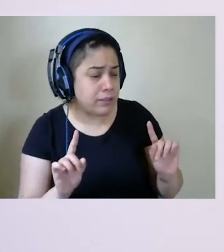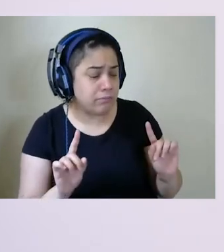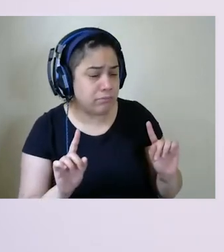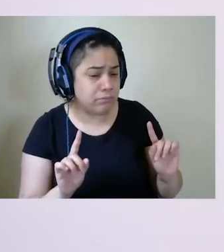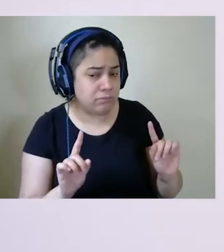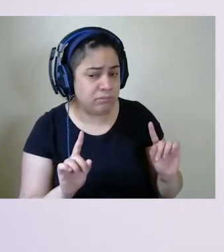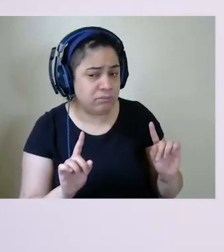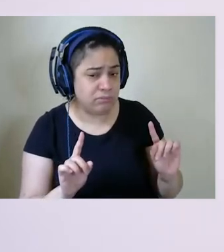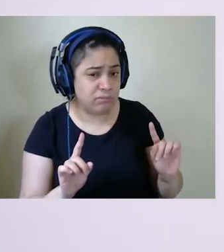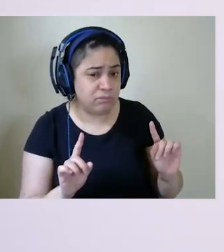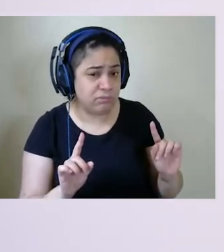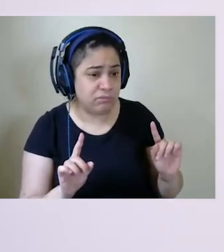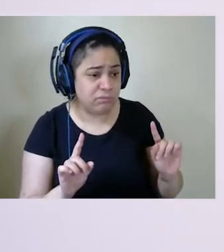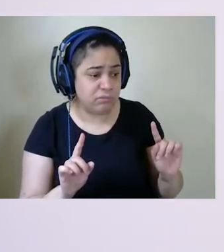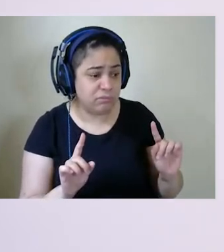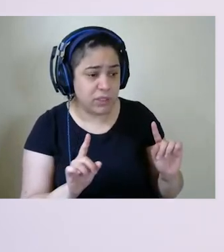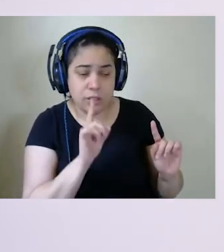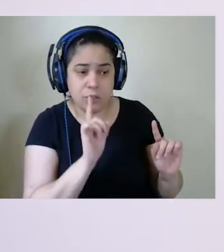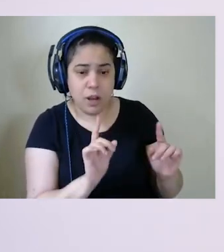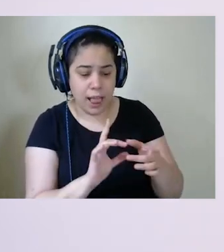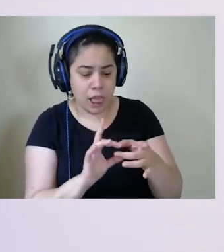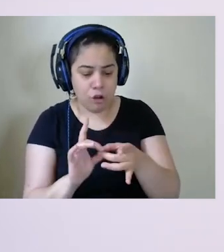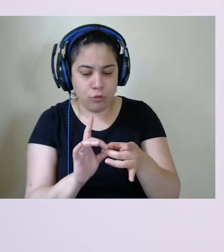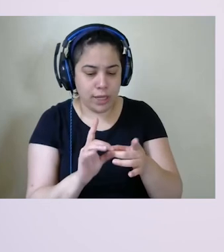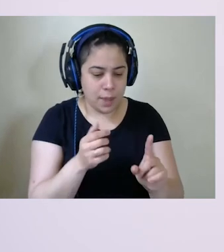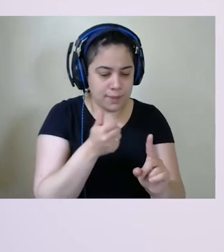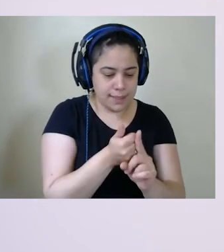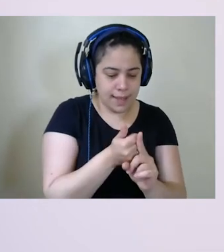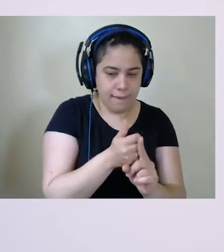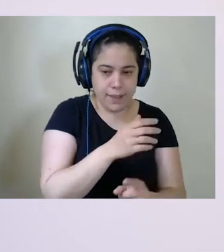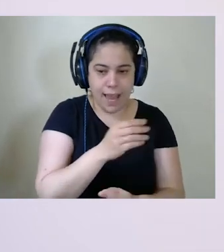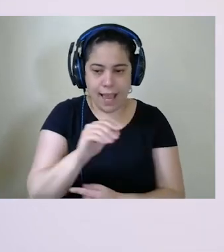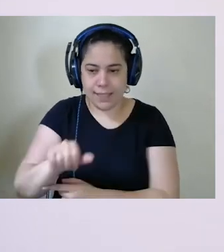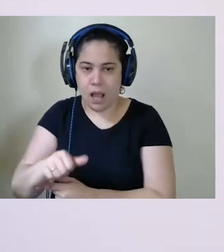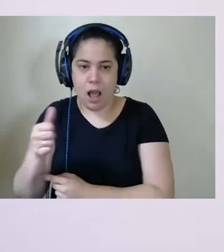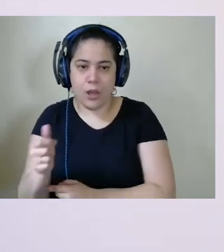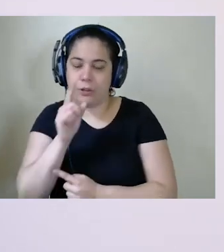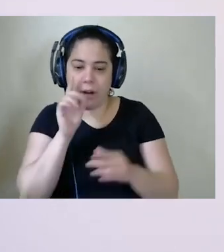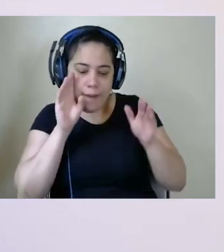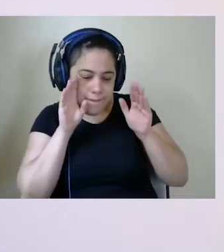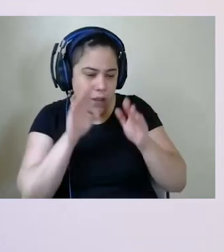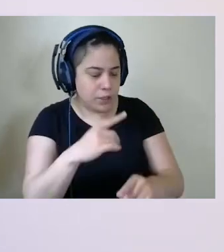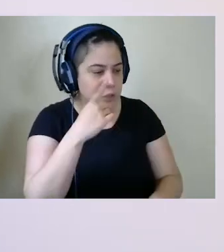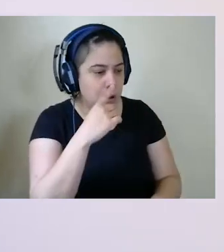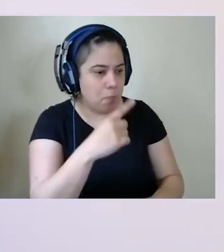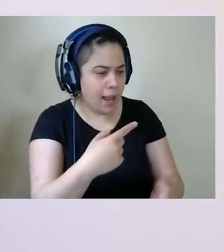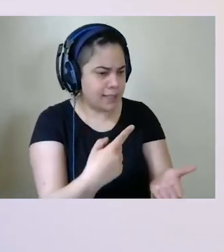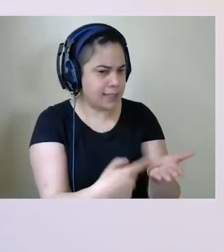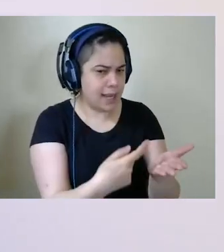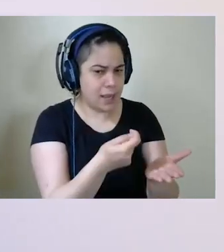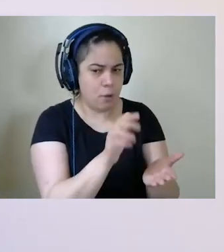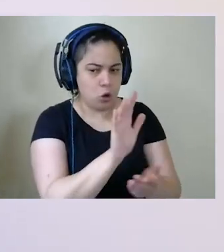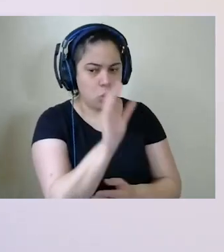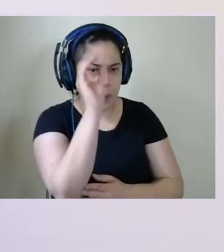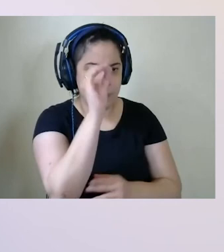the relationship, the self and other, into the middle of that. I wonder if you could talk a little bit about what your thoughts